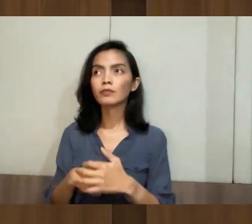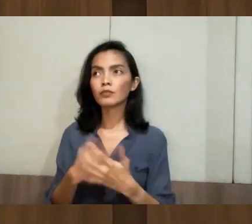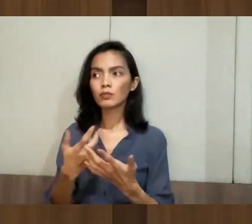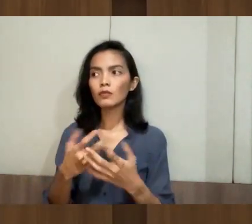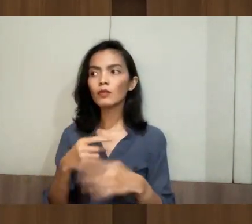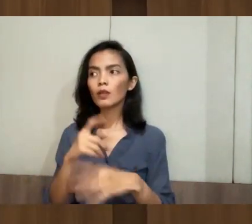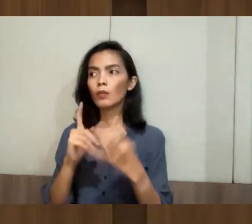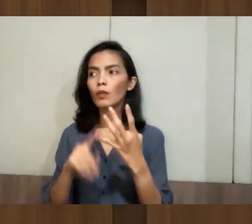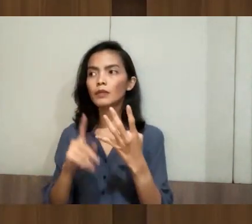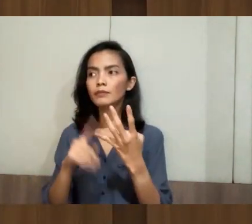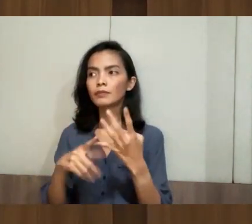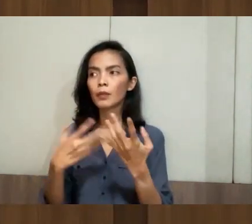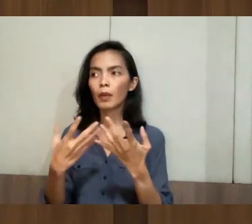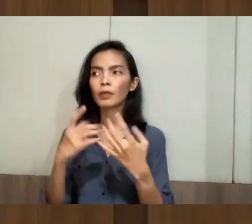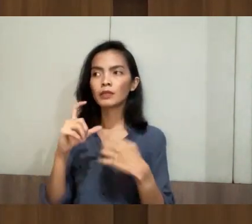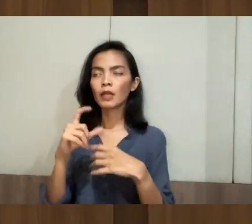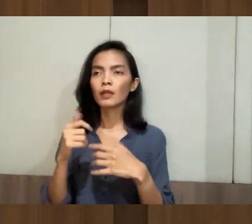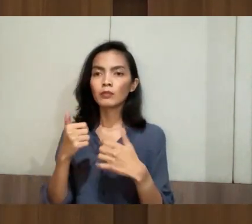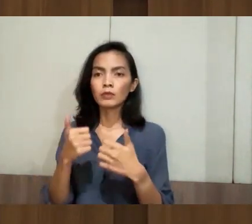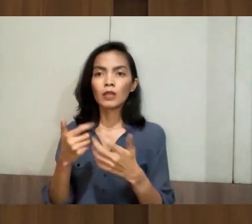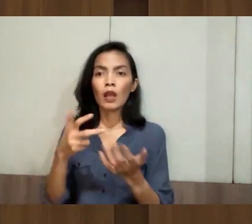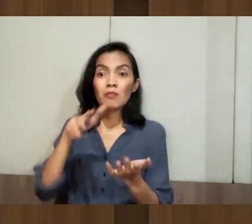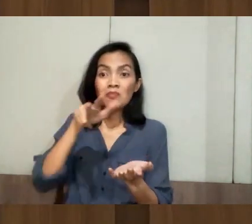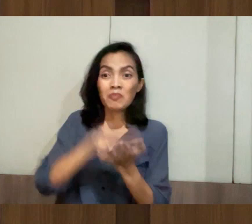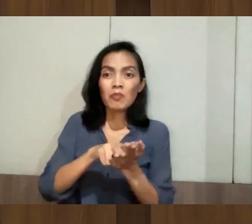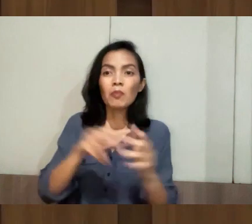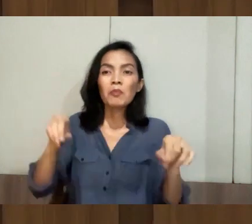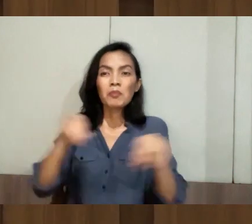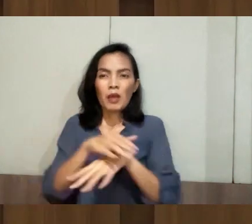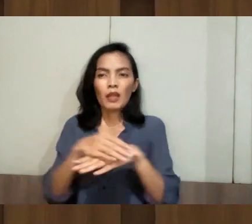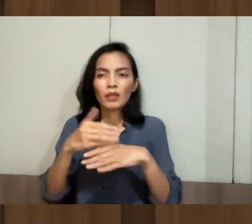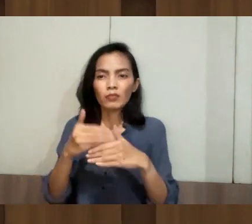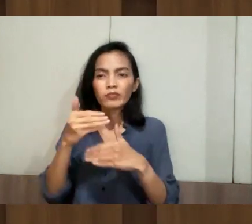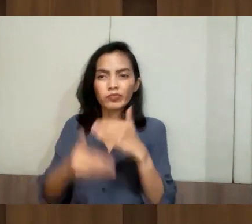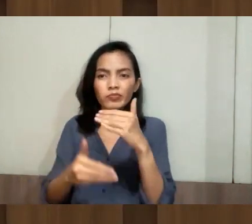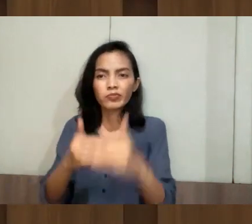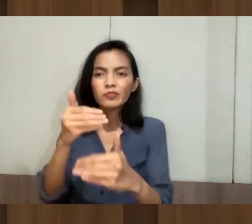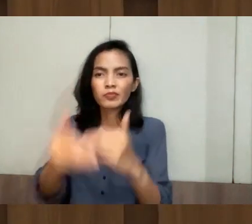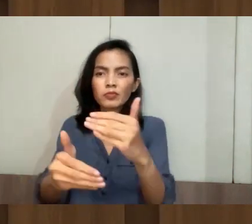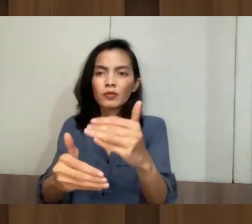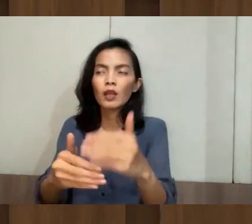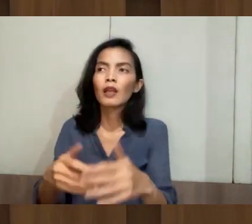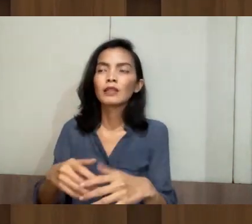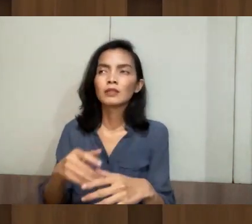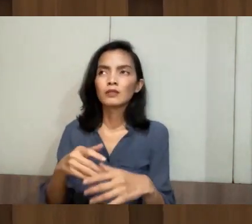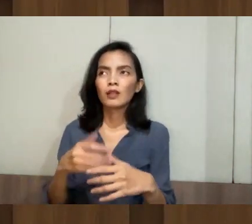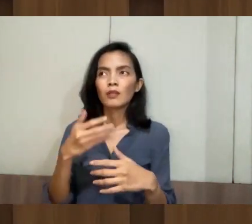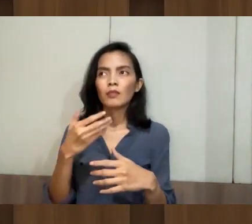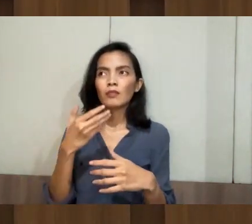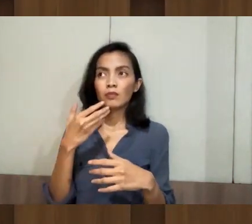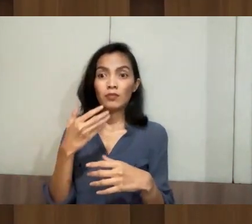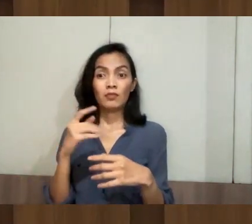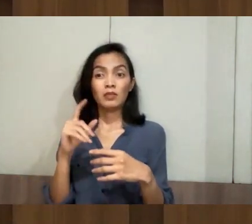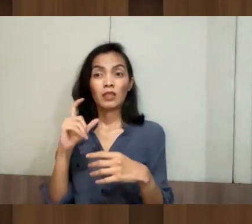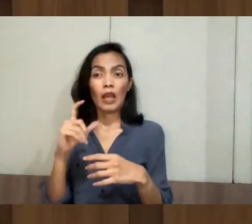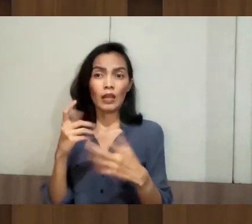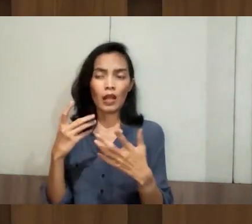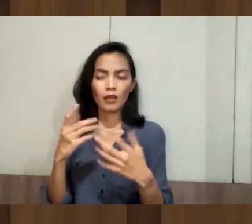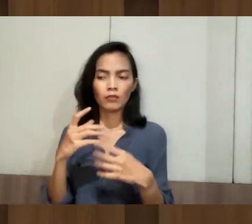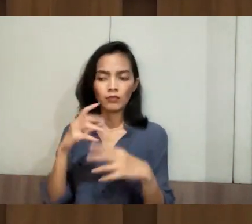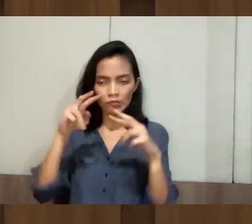Now, in its literal sense, to act meaning that you have to implement your decision. By asking